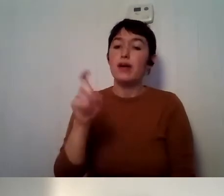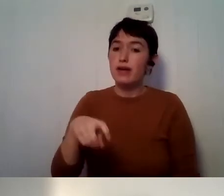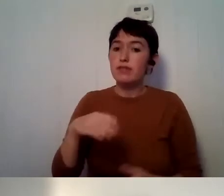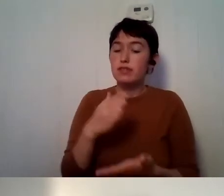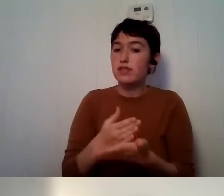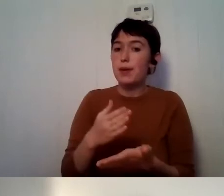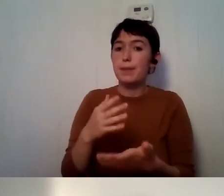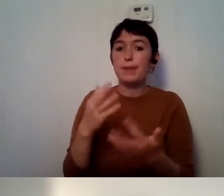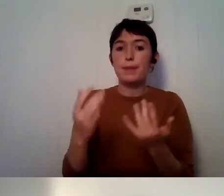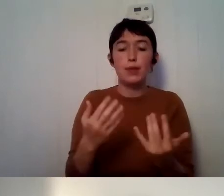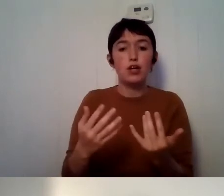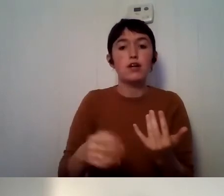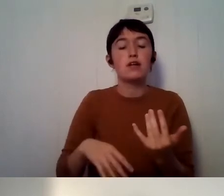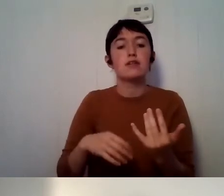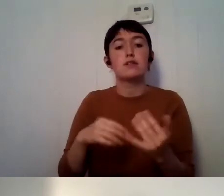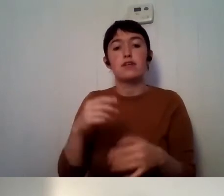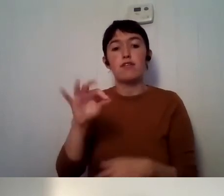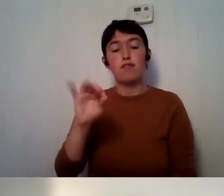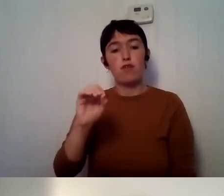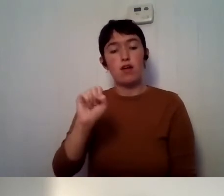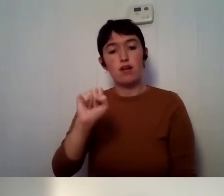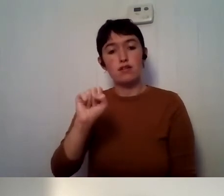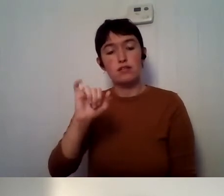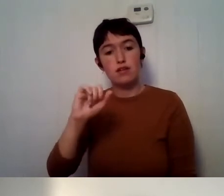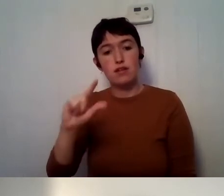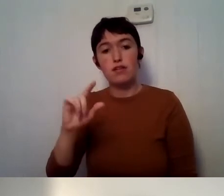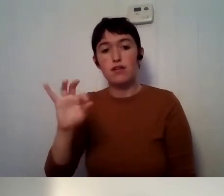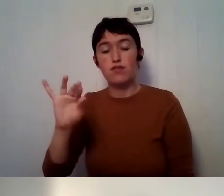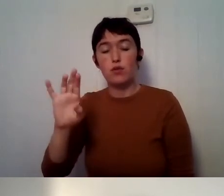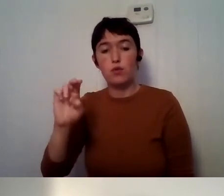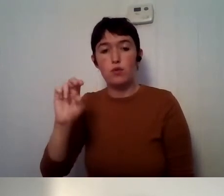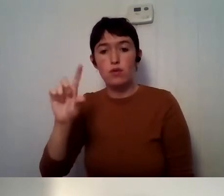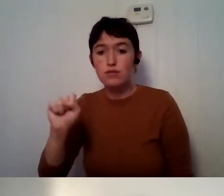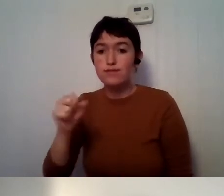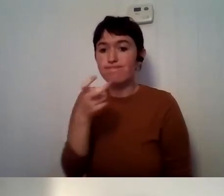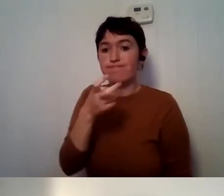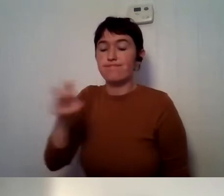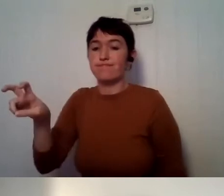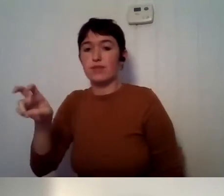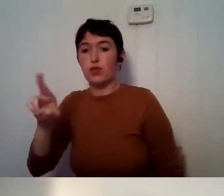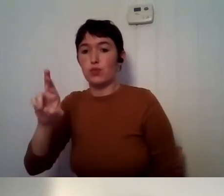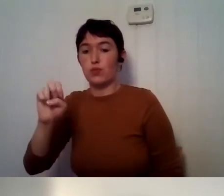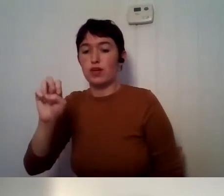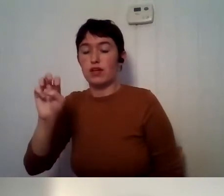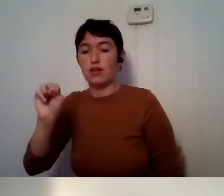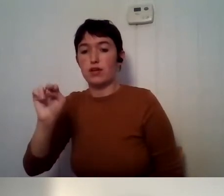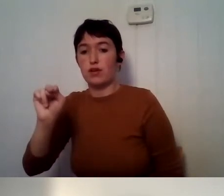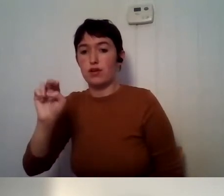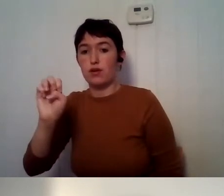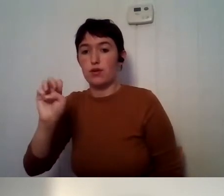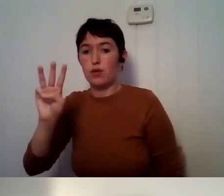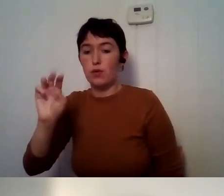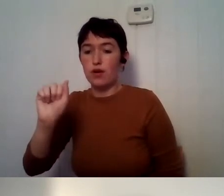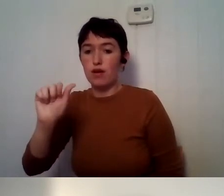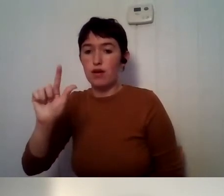need to move and transition to renewable energy. And we need to do that orderly so that we don't disrupt the economy